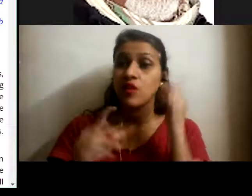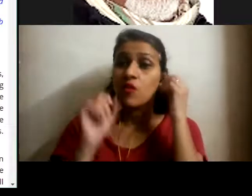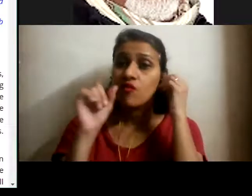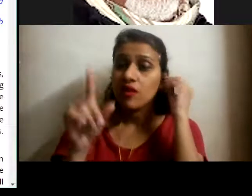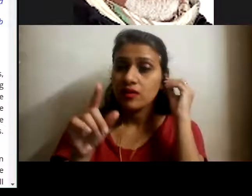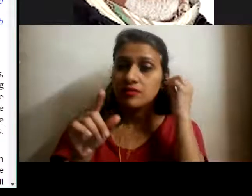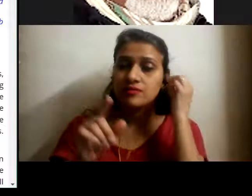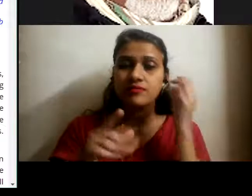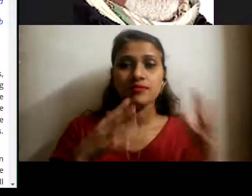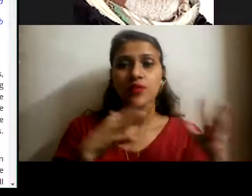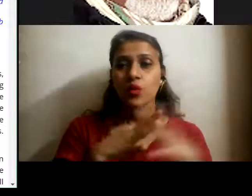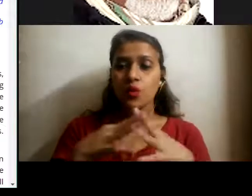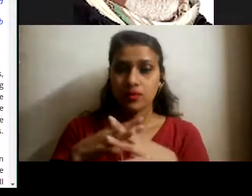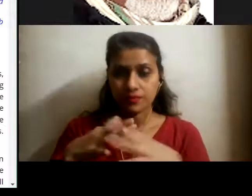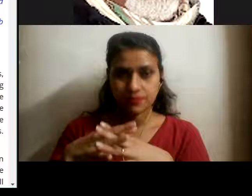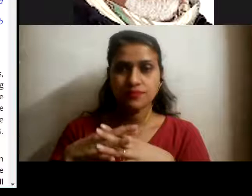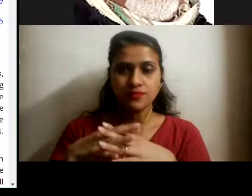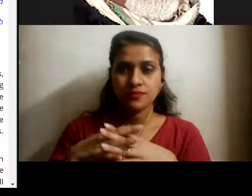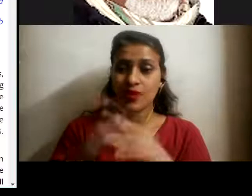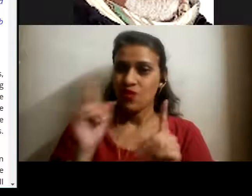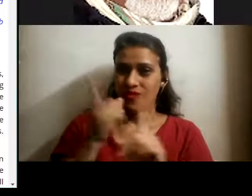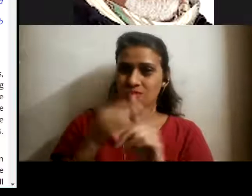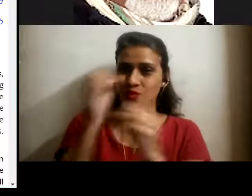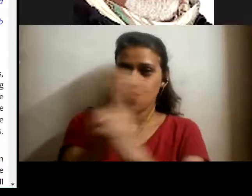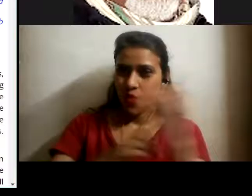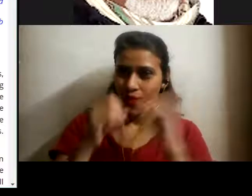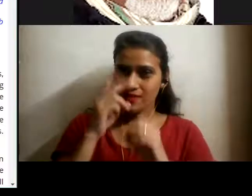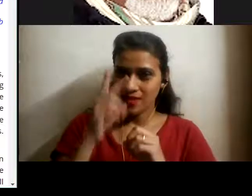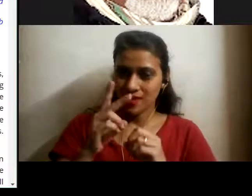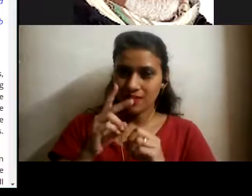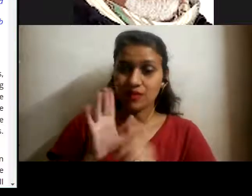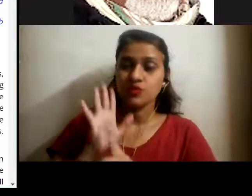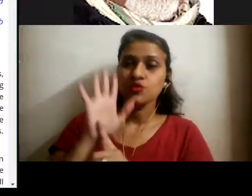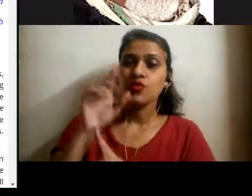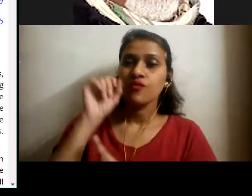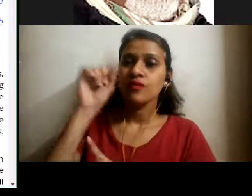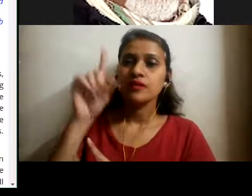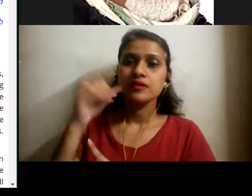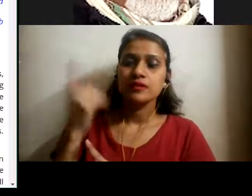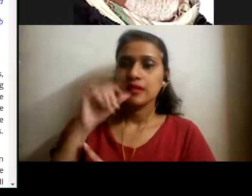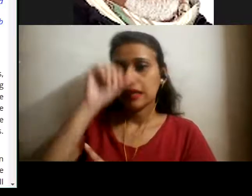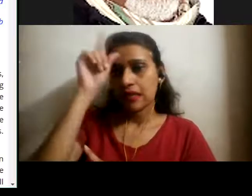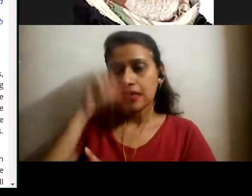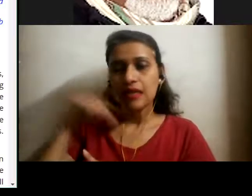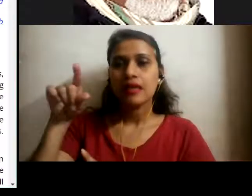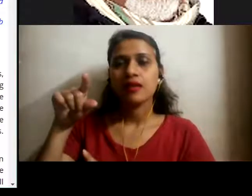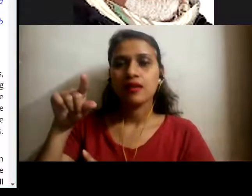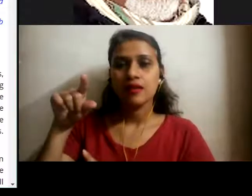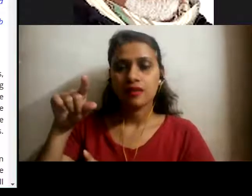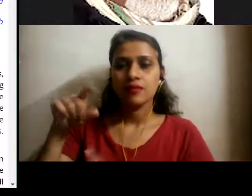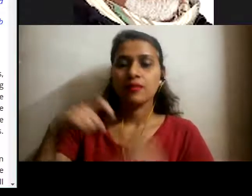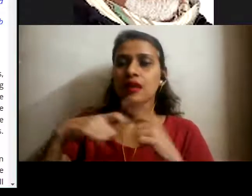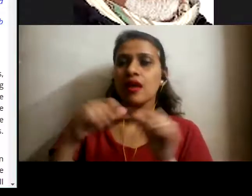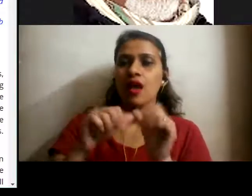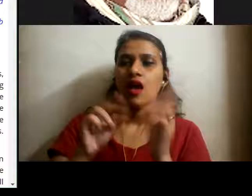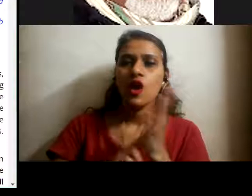appears once you Google, the first website that appears is Indian Qanun. And in Indian Qanun, you will